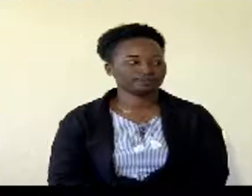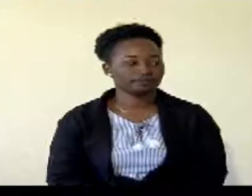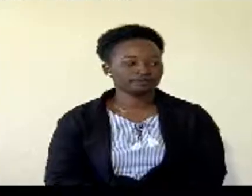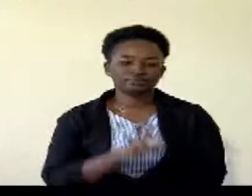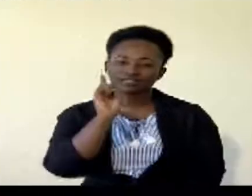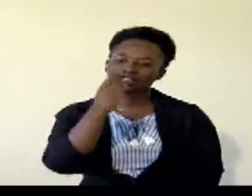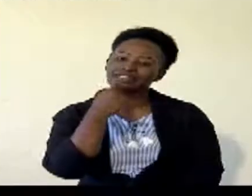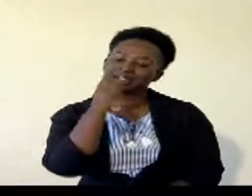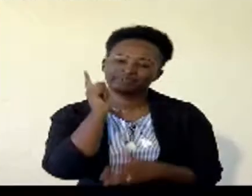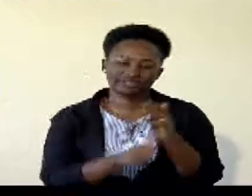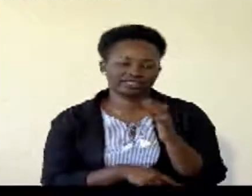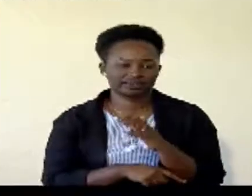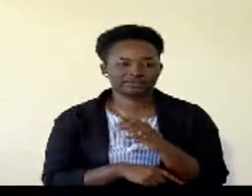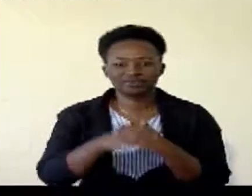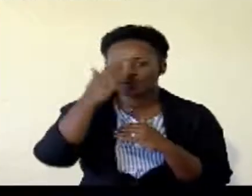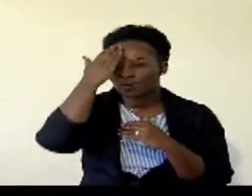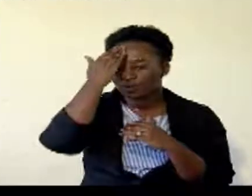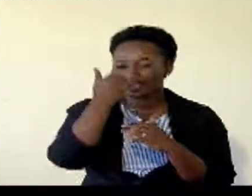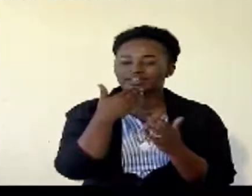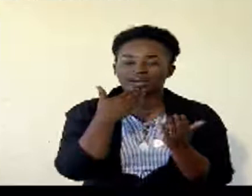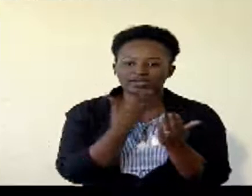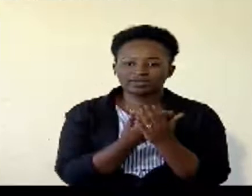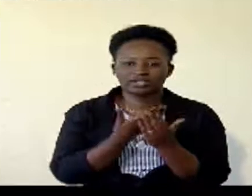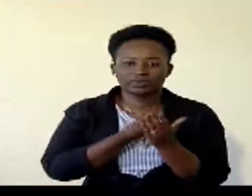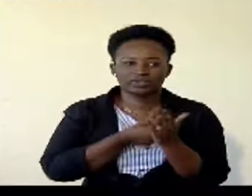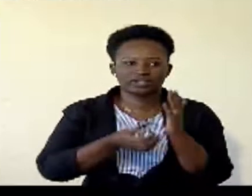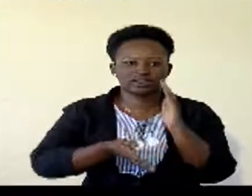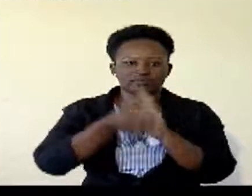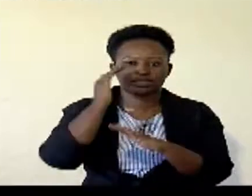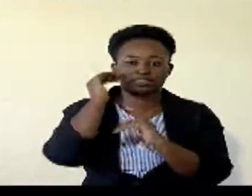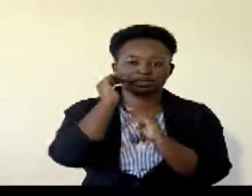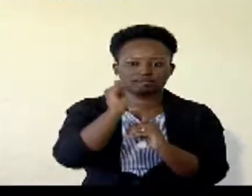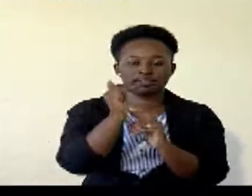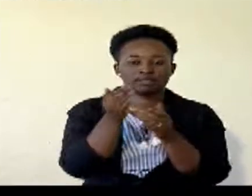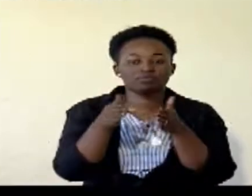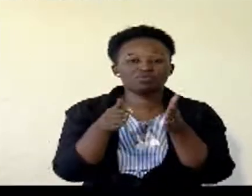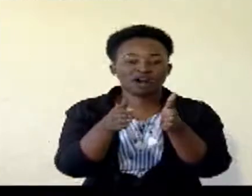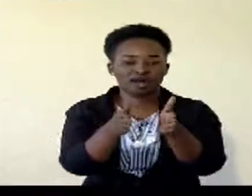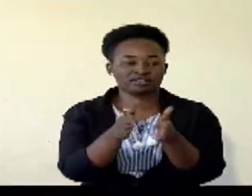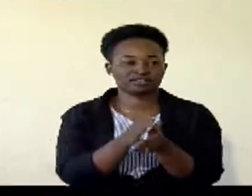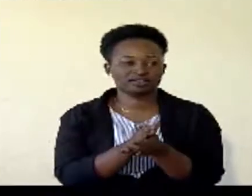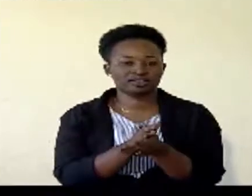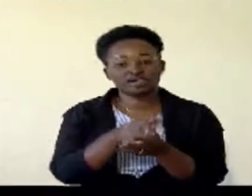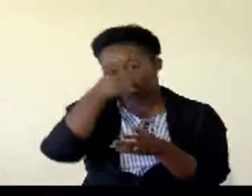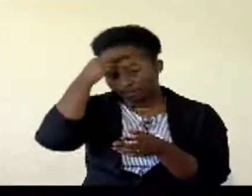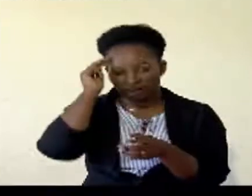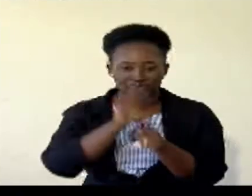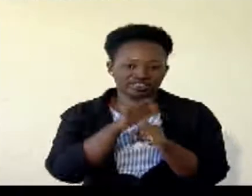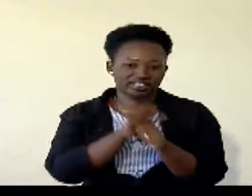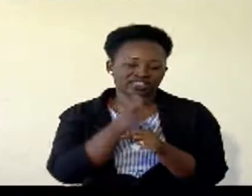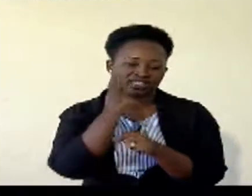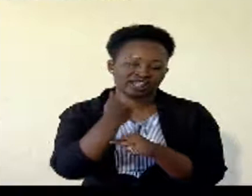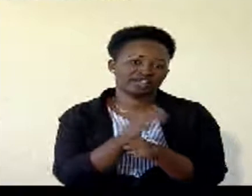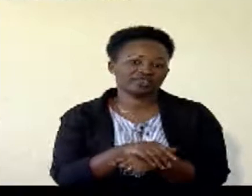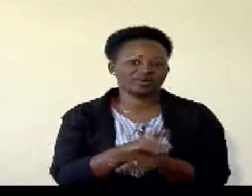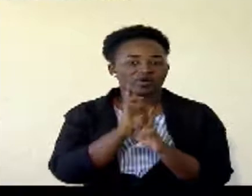say? Why is it good to have speed limits on the roads? There are many reasons. Hope